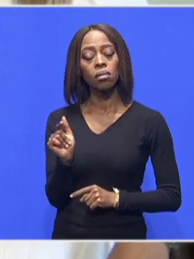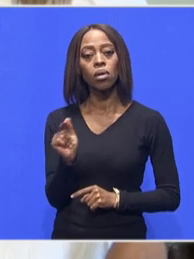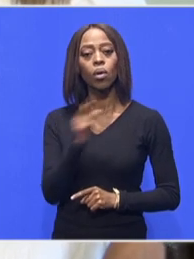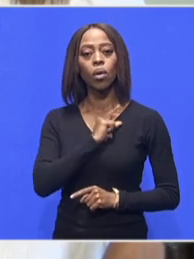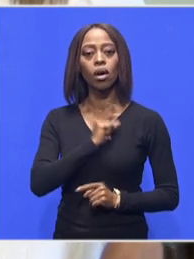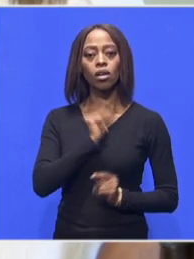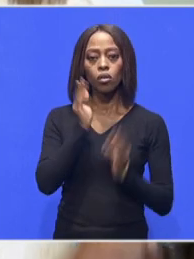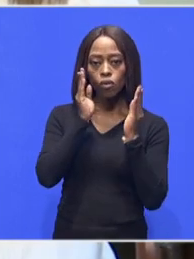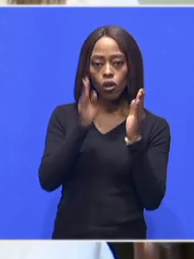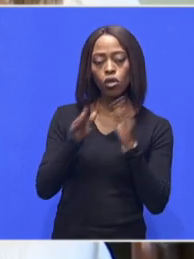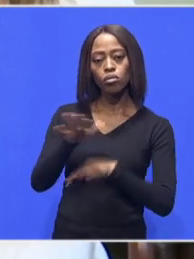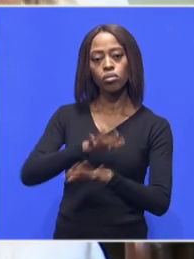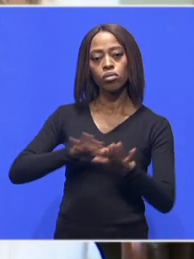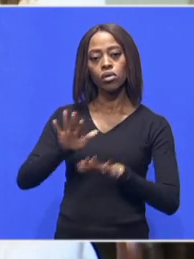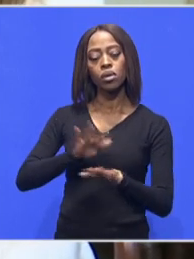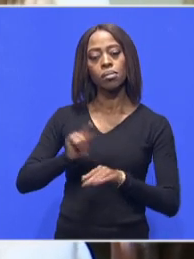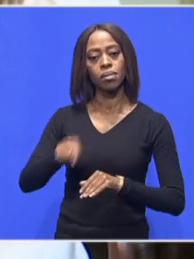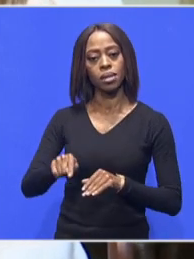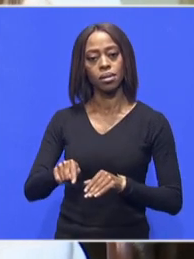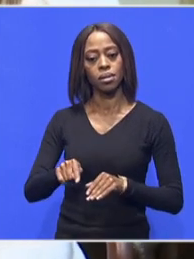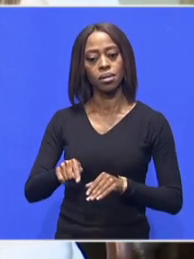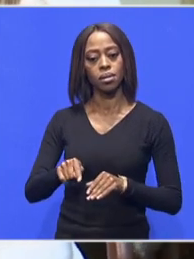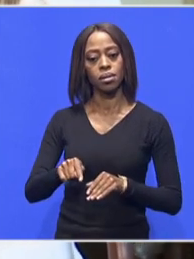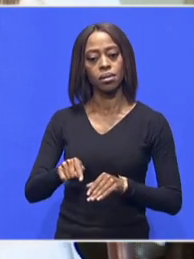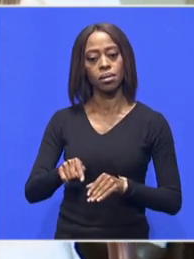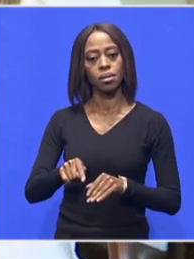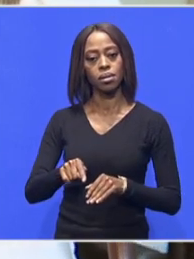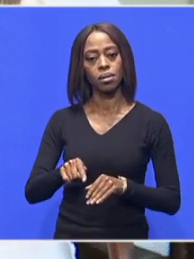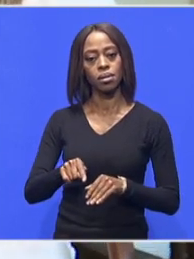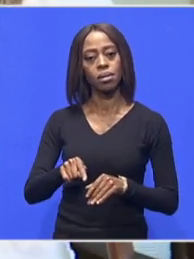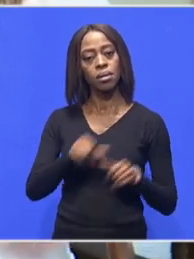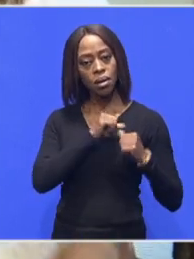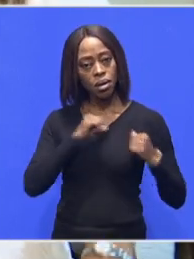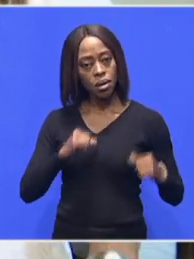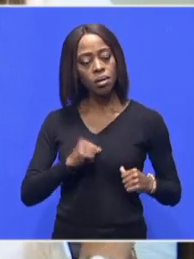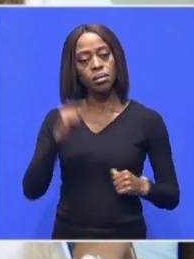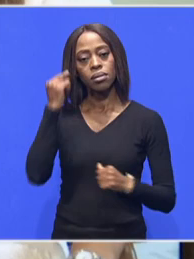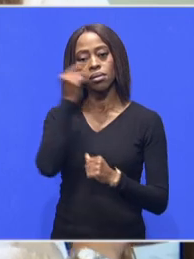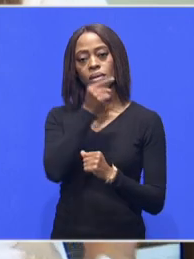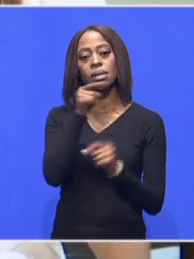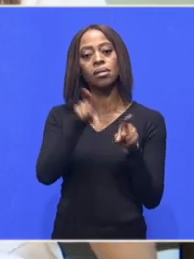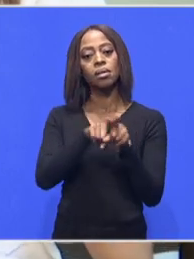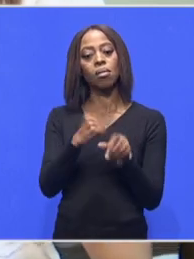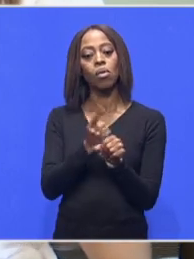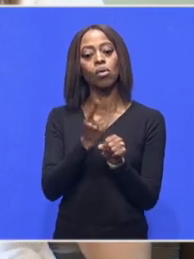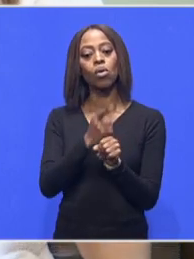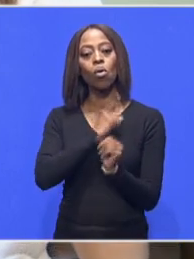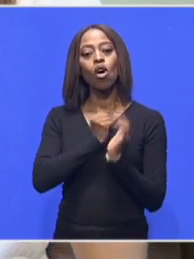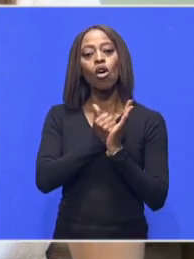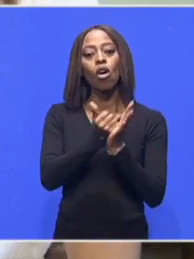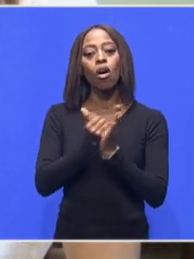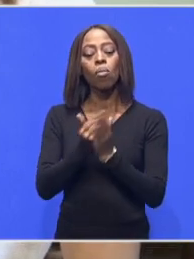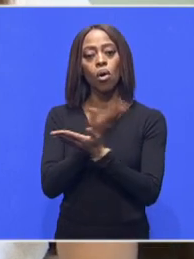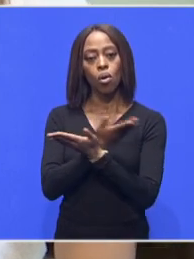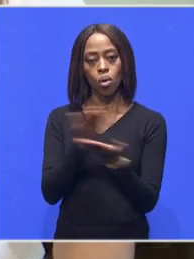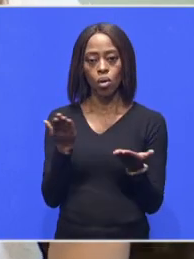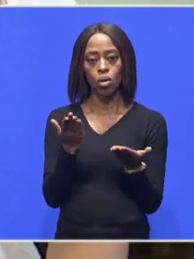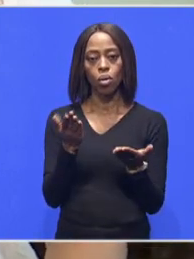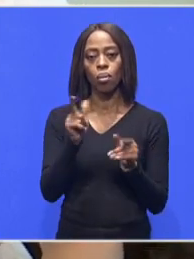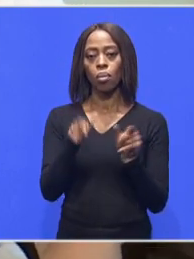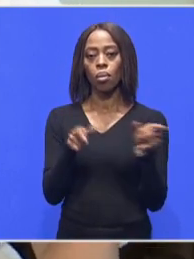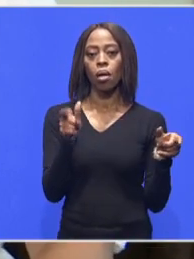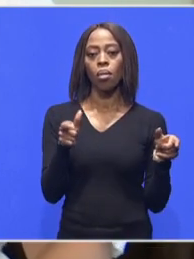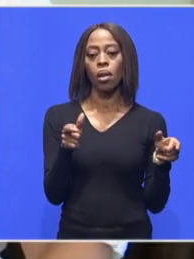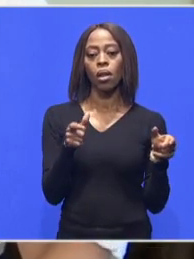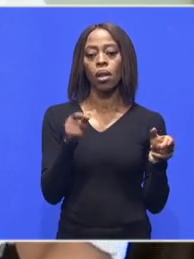the situation in their eyes and in their hearts, to help all Syrians without